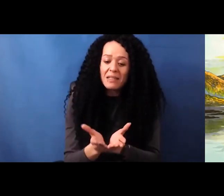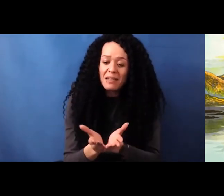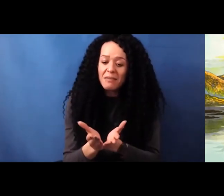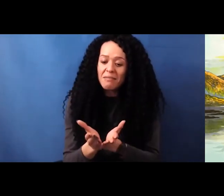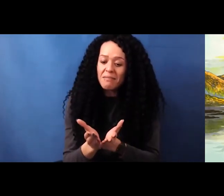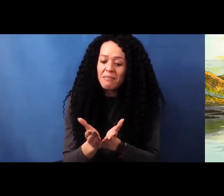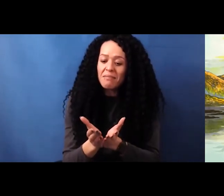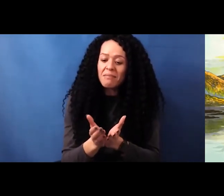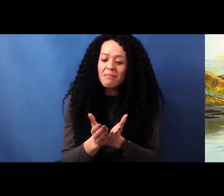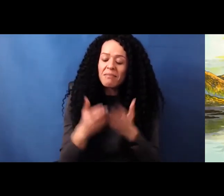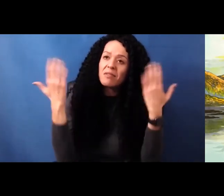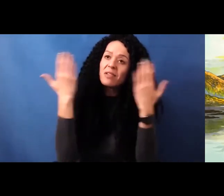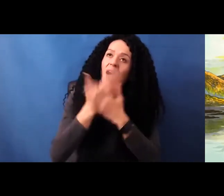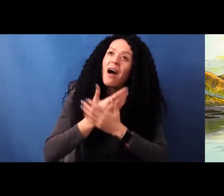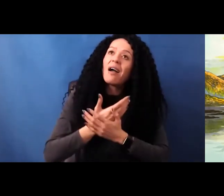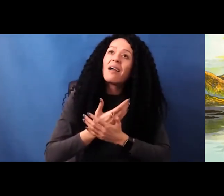valleys of dark